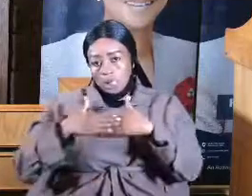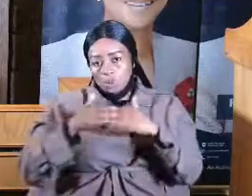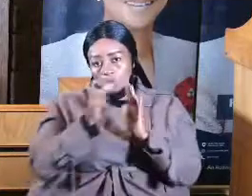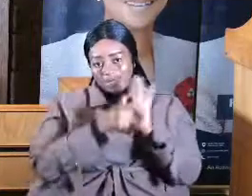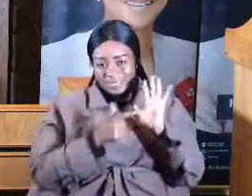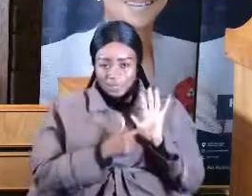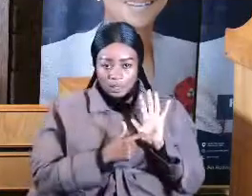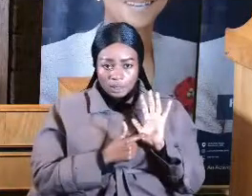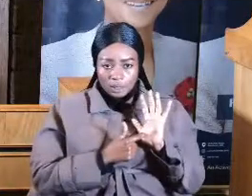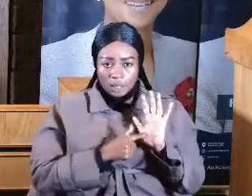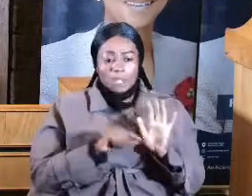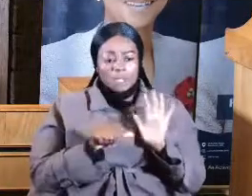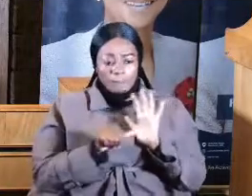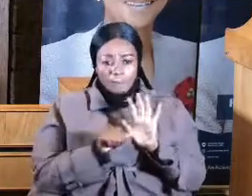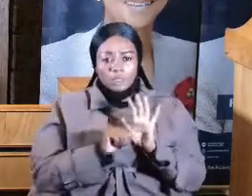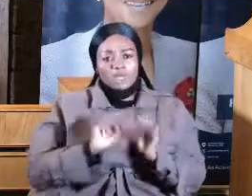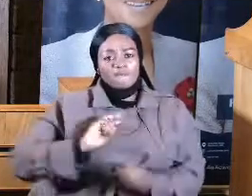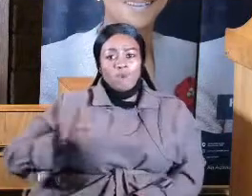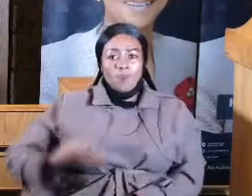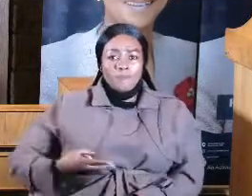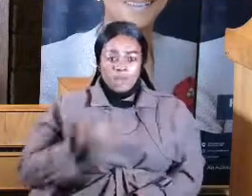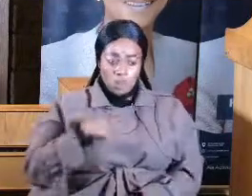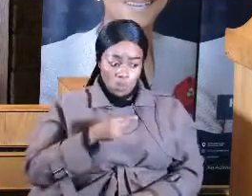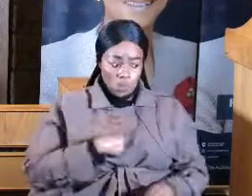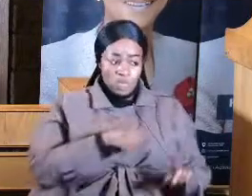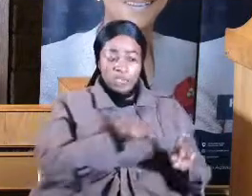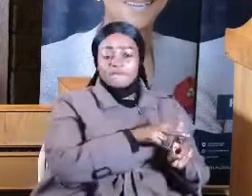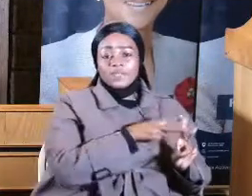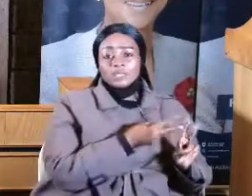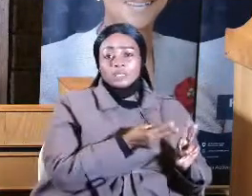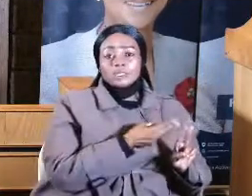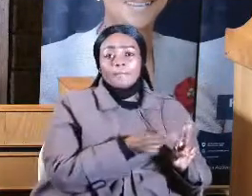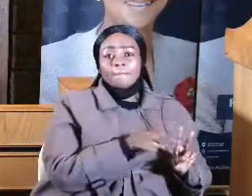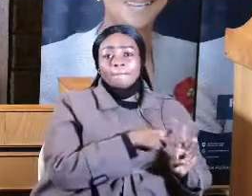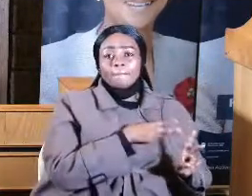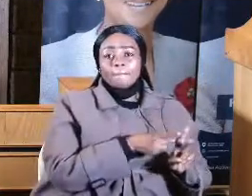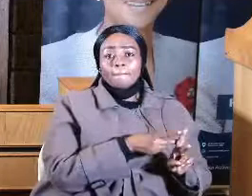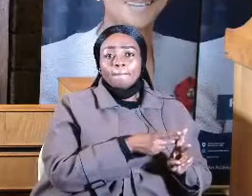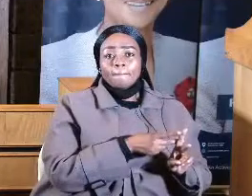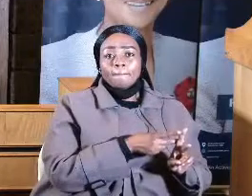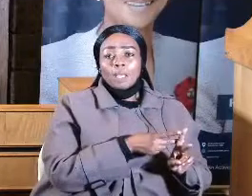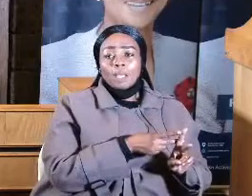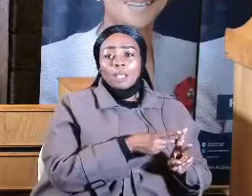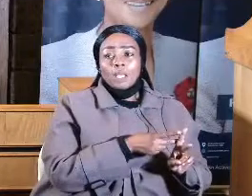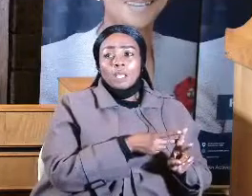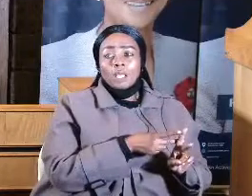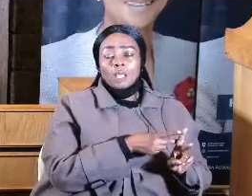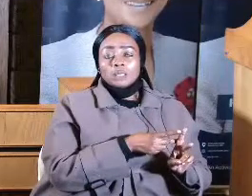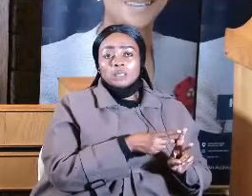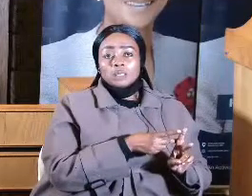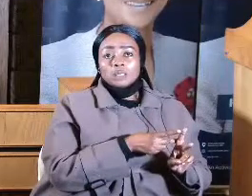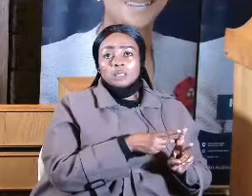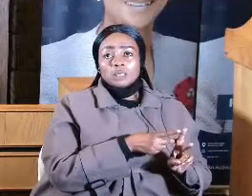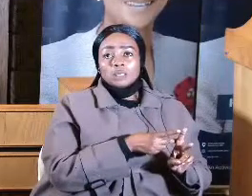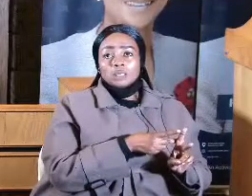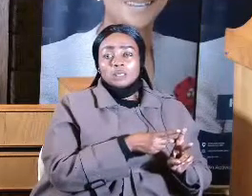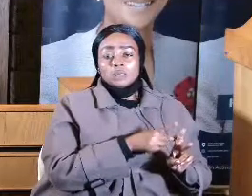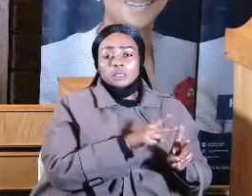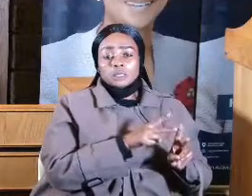women because as victims now, the Victim Support Services Bill is trying